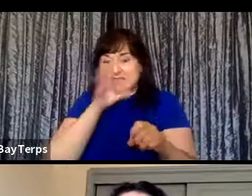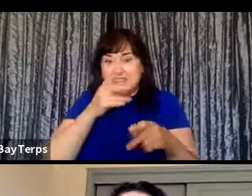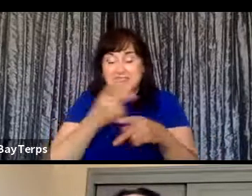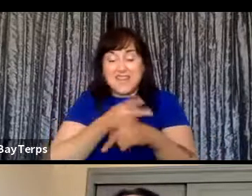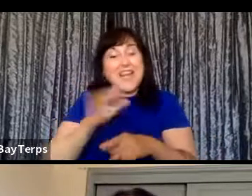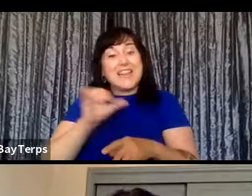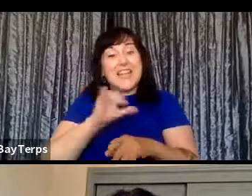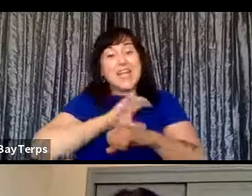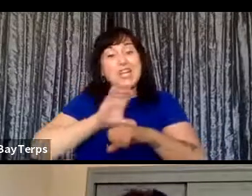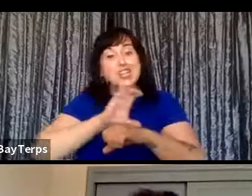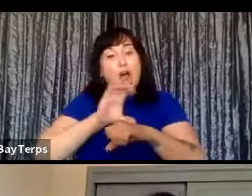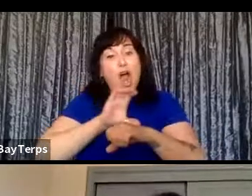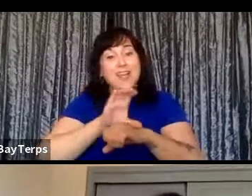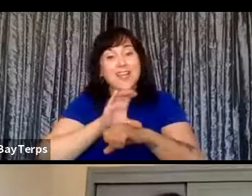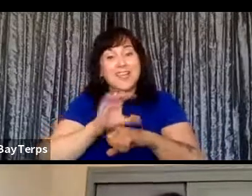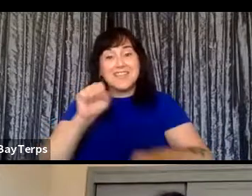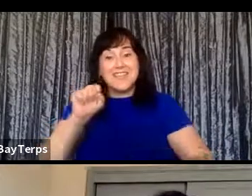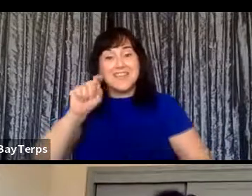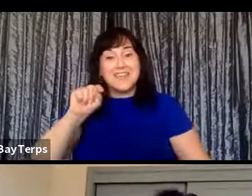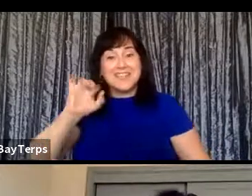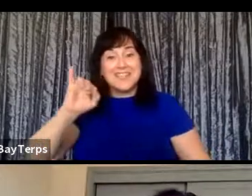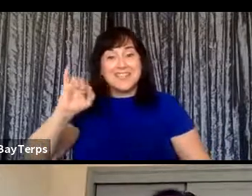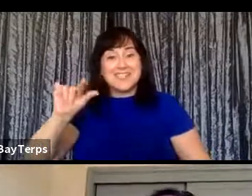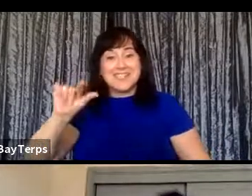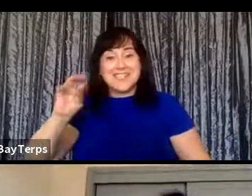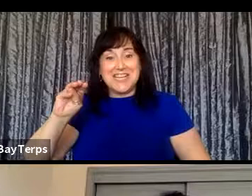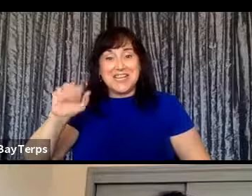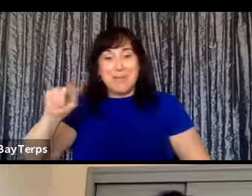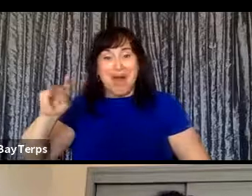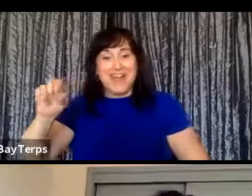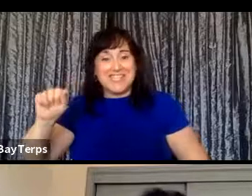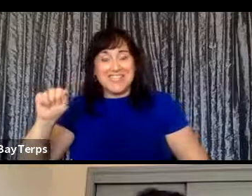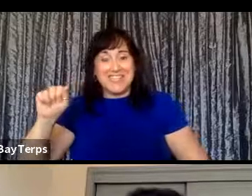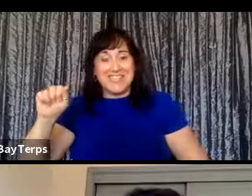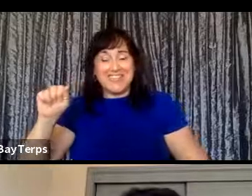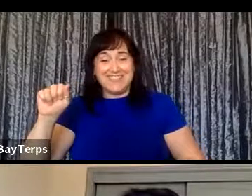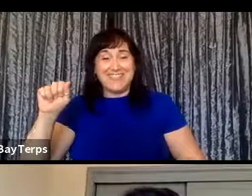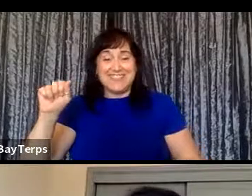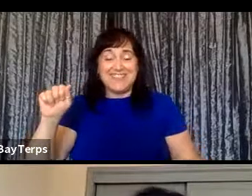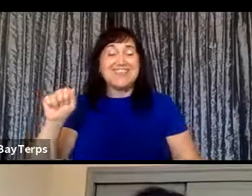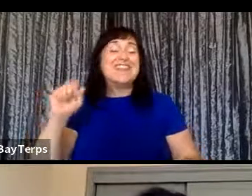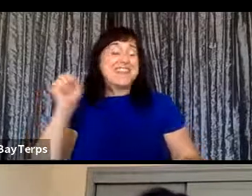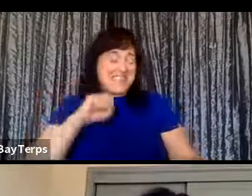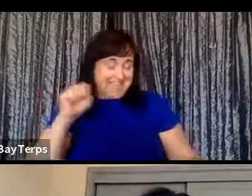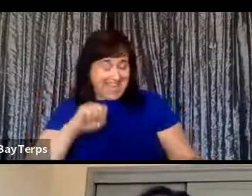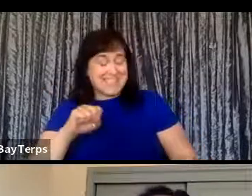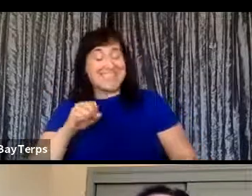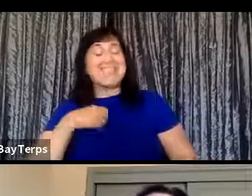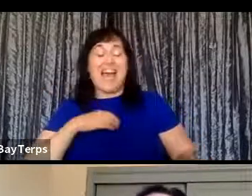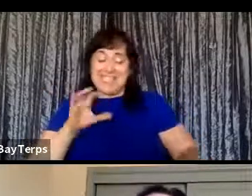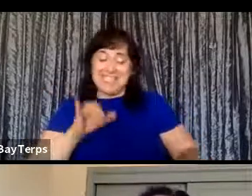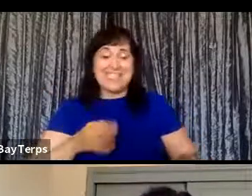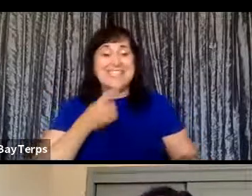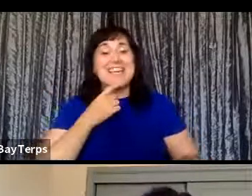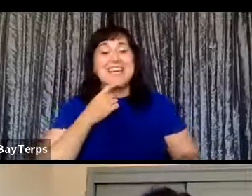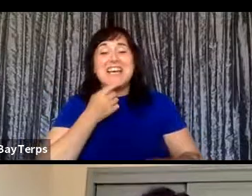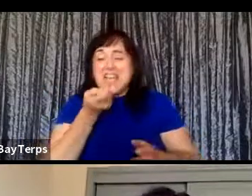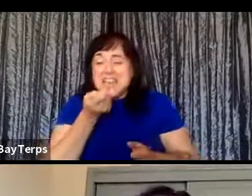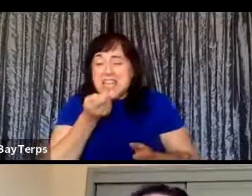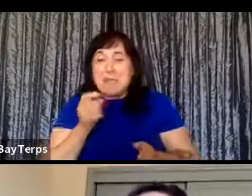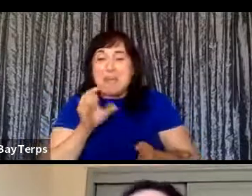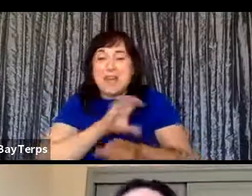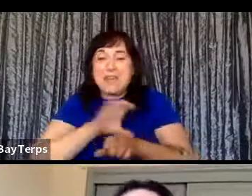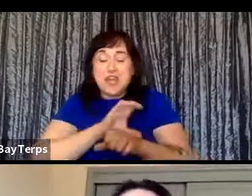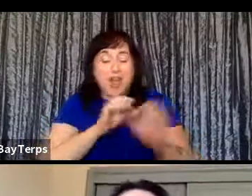stigmata. We're putting a little dab of chocolate right here. Yep, Siobhan, I went there. I did actually go there. You get putting a little dab of chocolate right there.